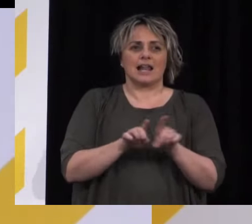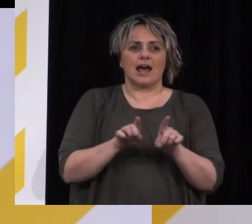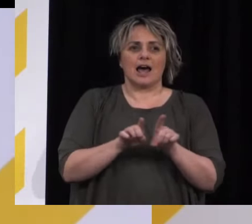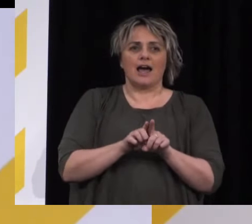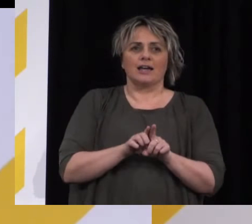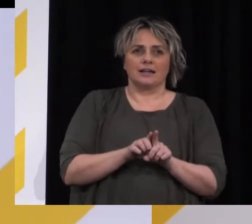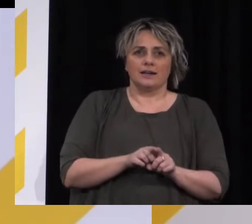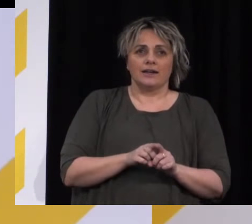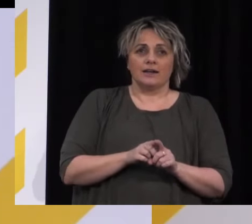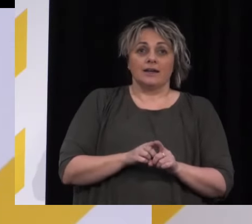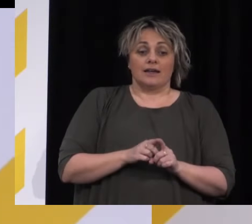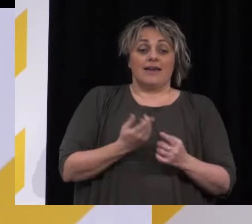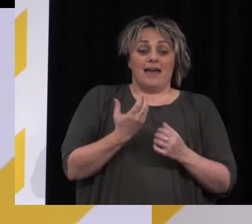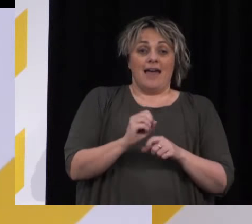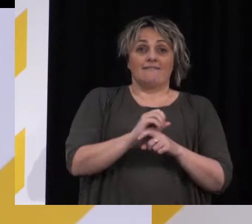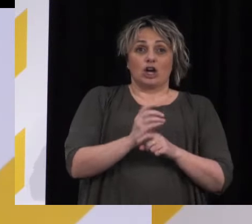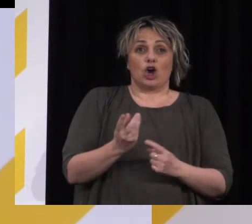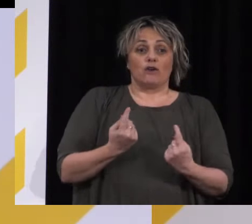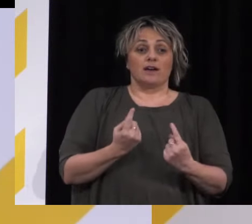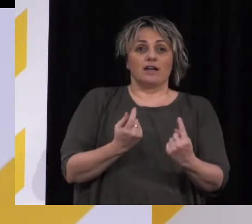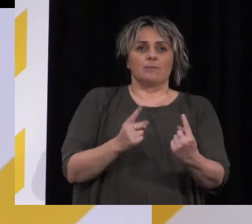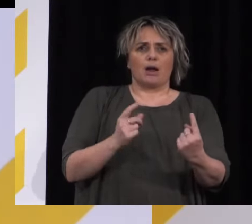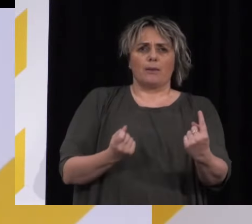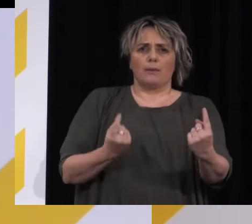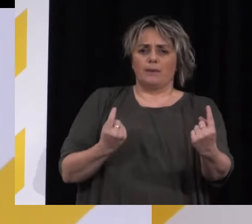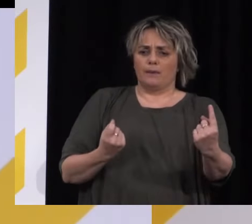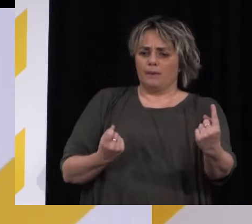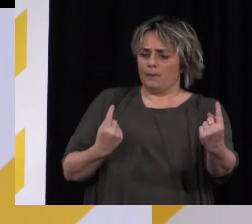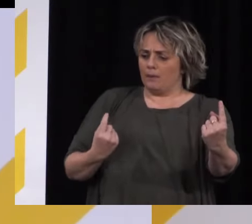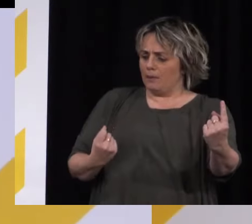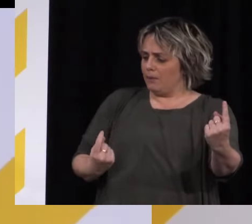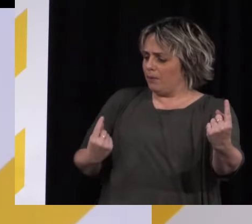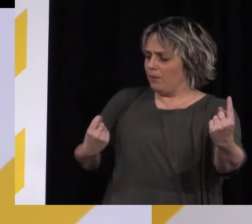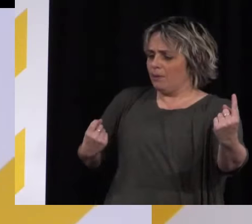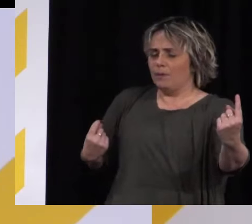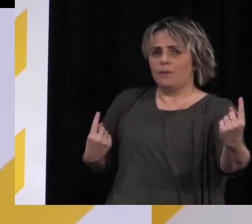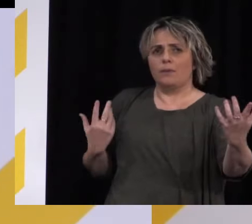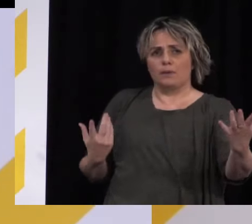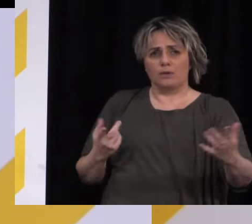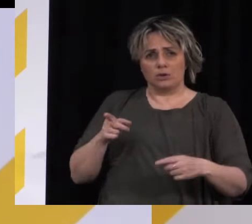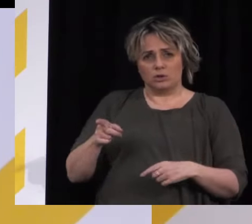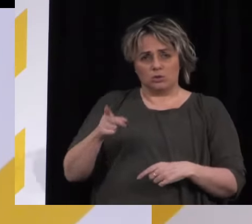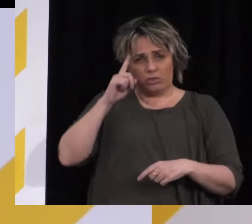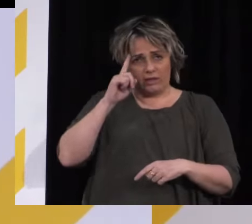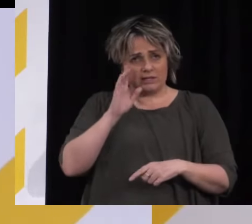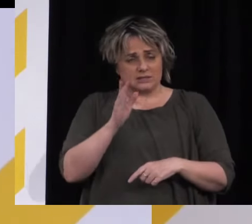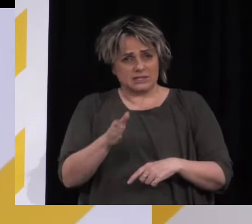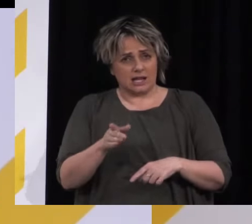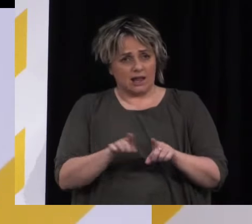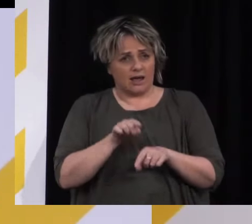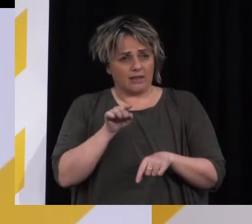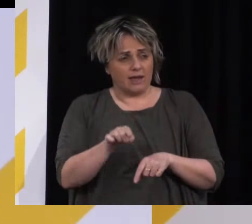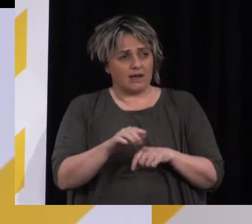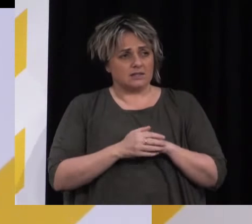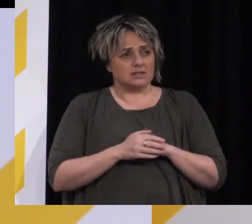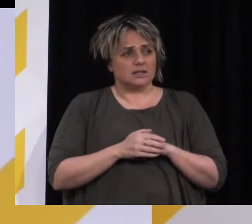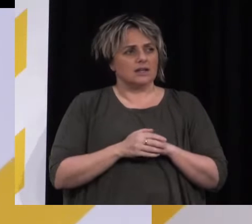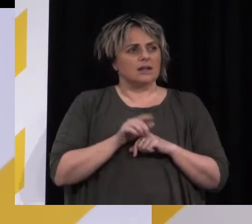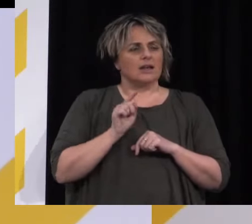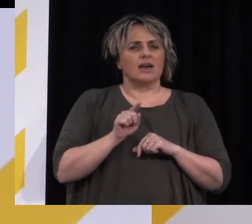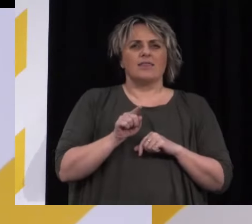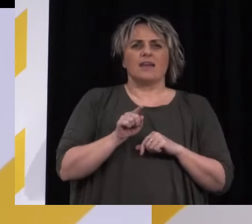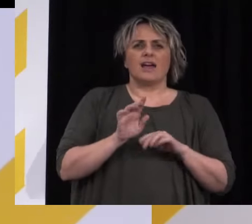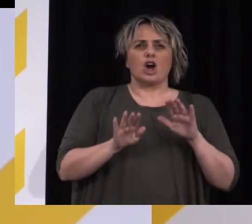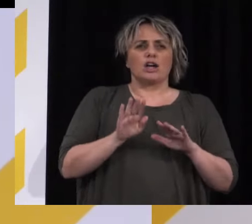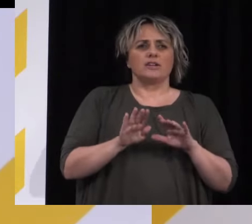looking at an average of 17 over the last 7 days, and in theory, a tail implies tapering